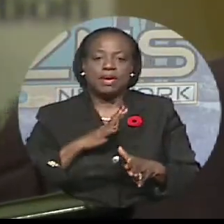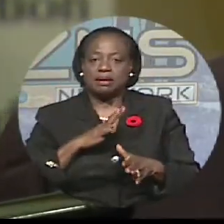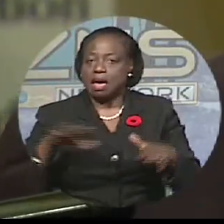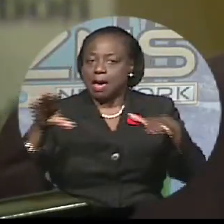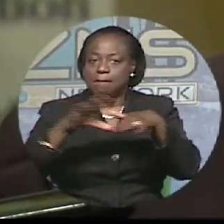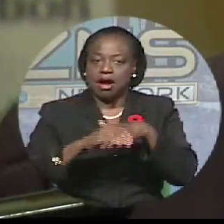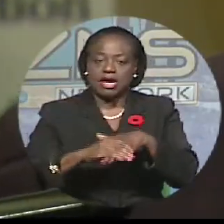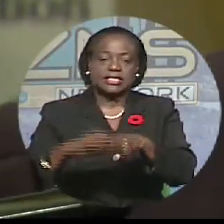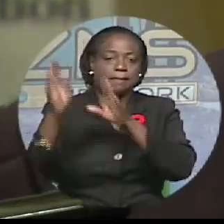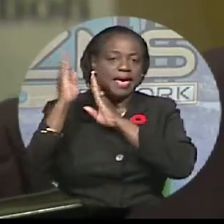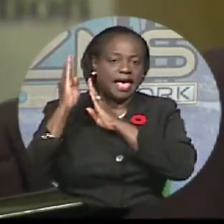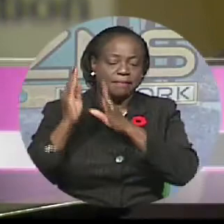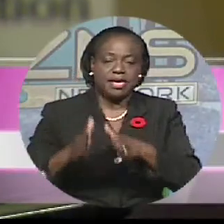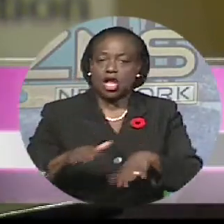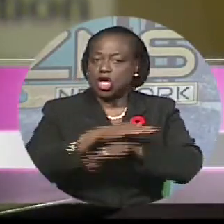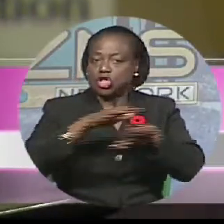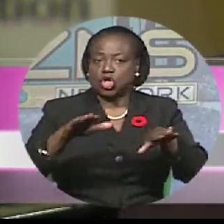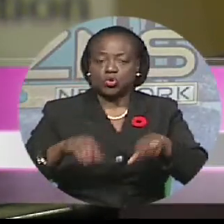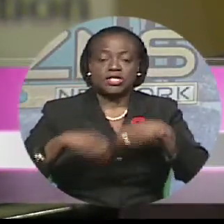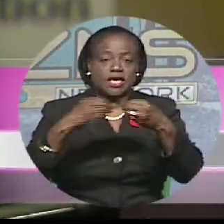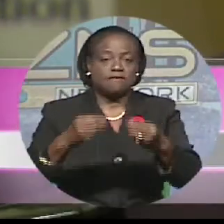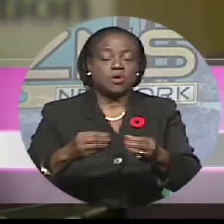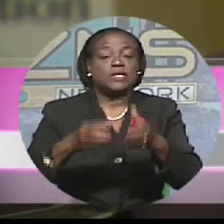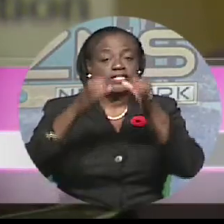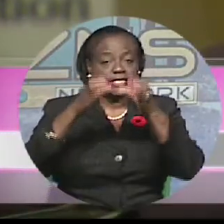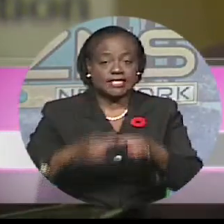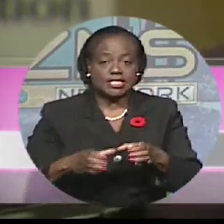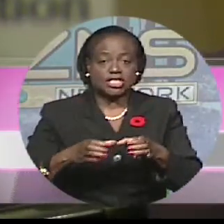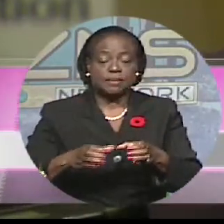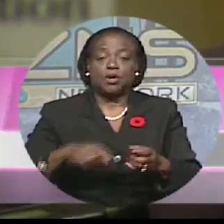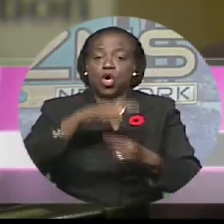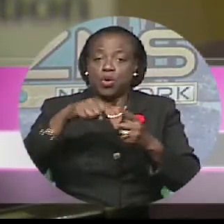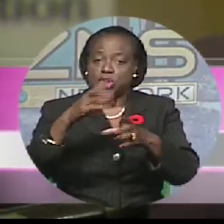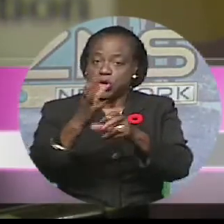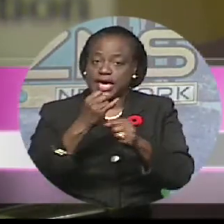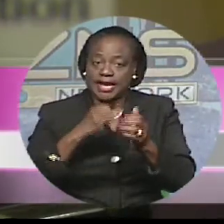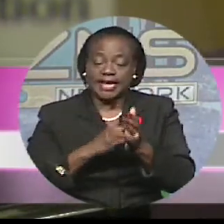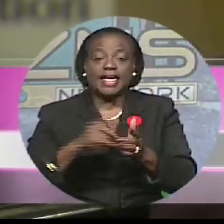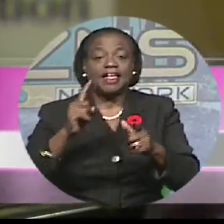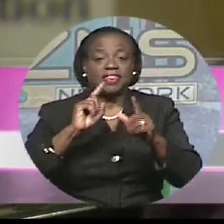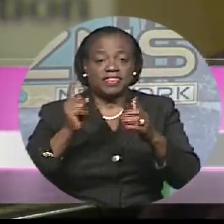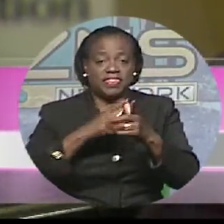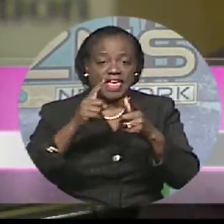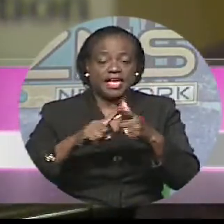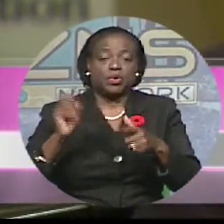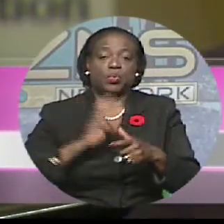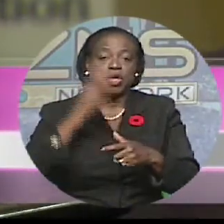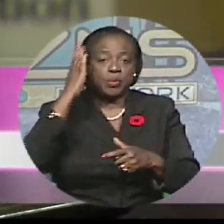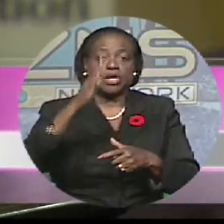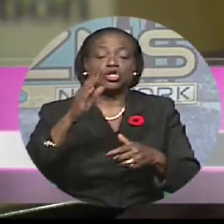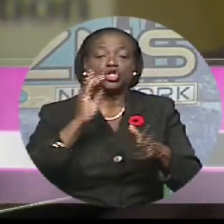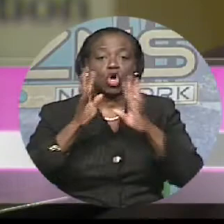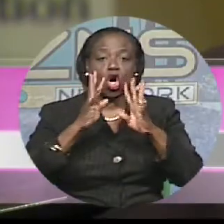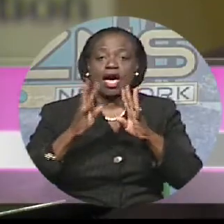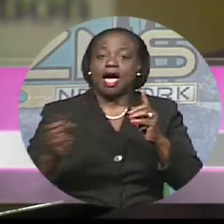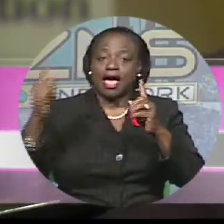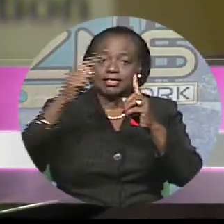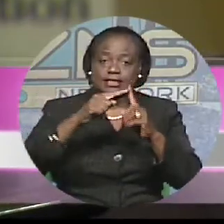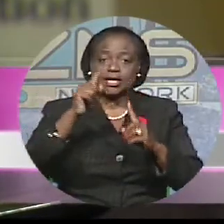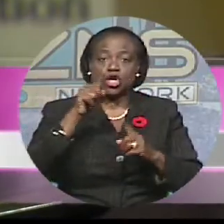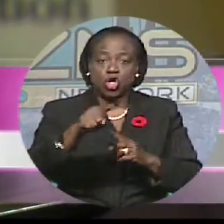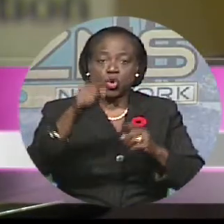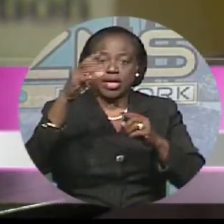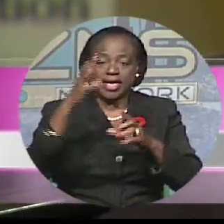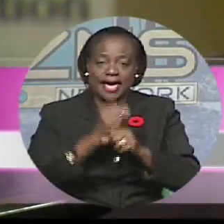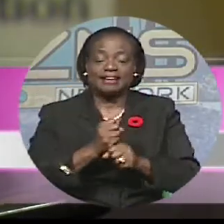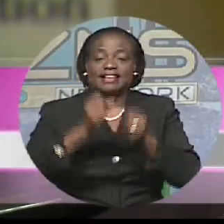citizenship. When you get it, come, we'll talk to you. But until you get citizenship, we ain't talking to you, because we are